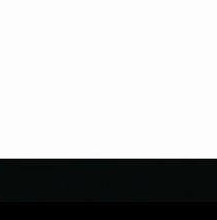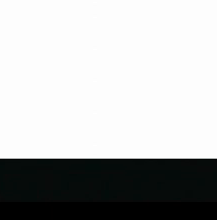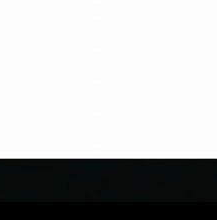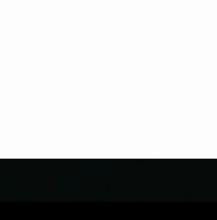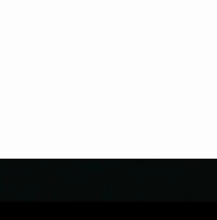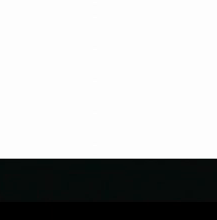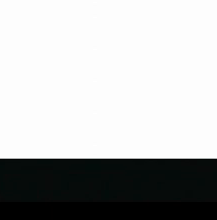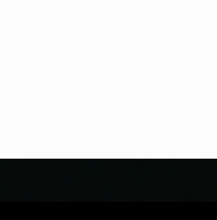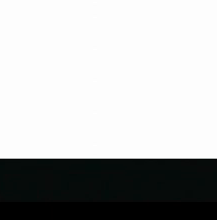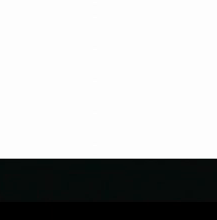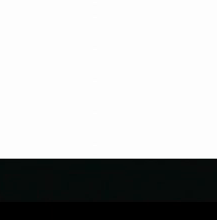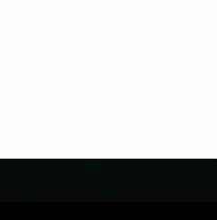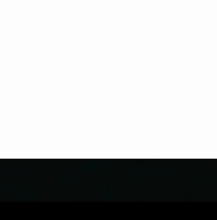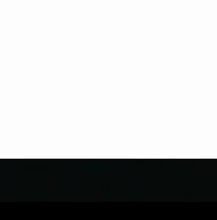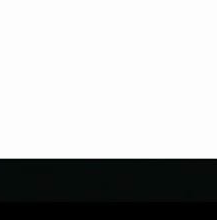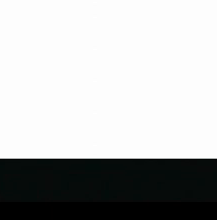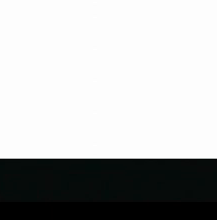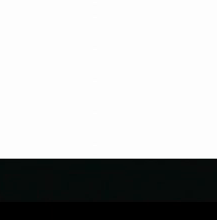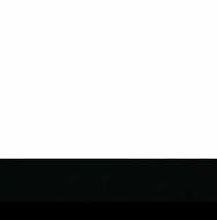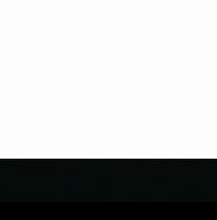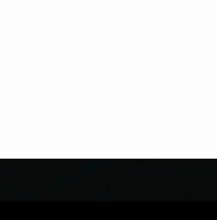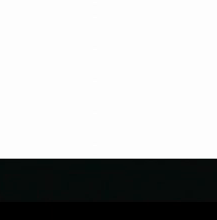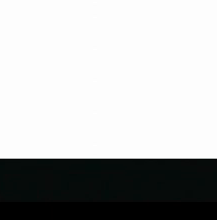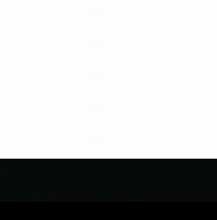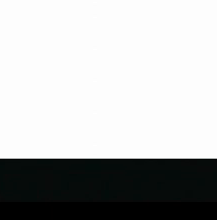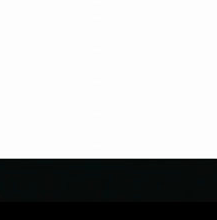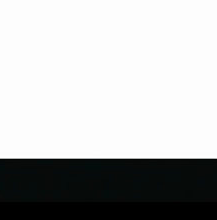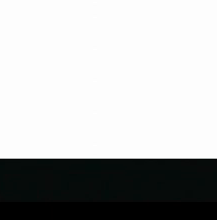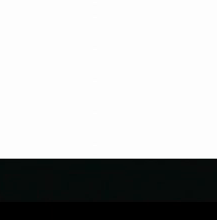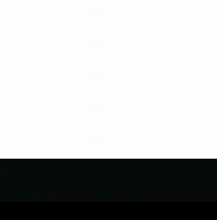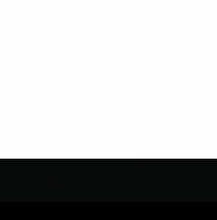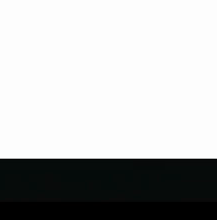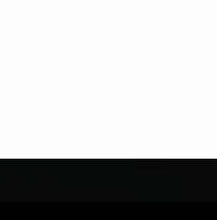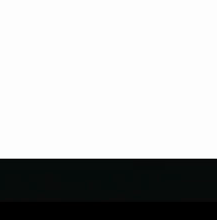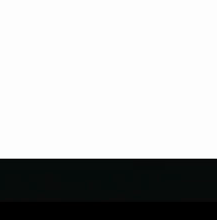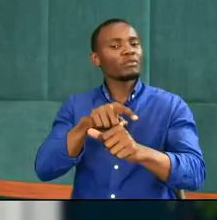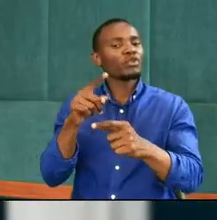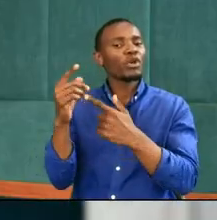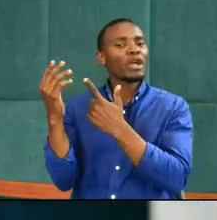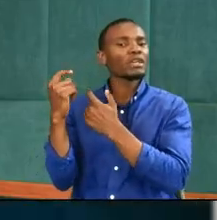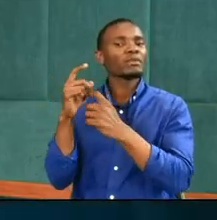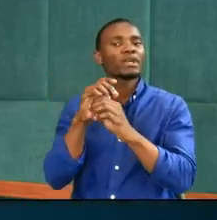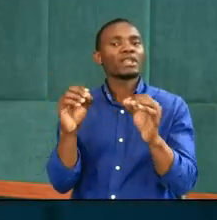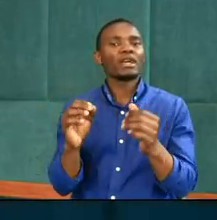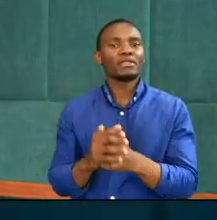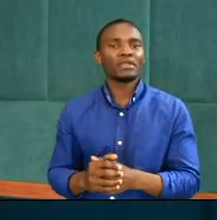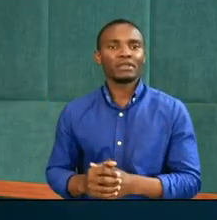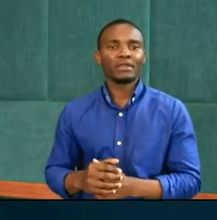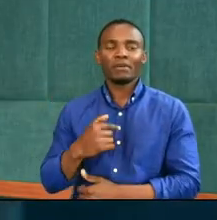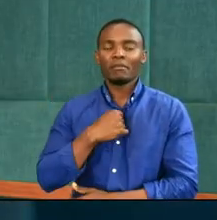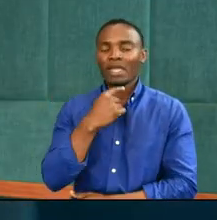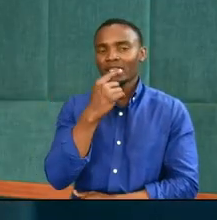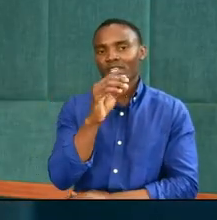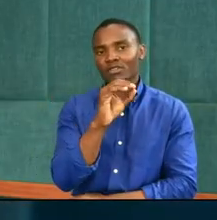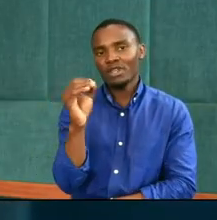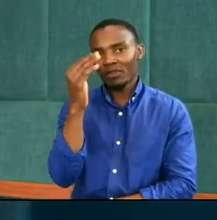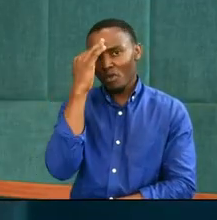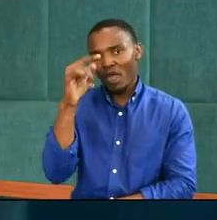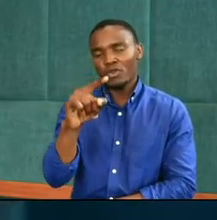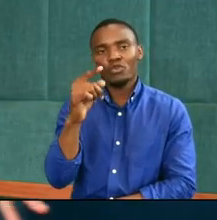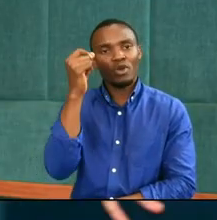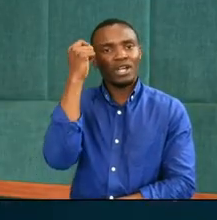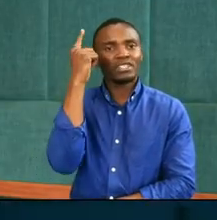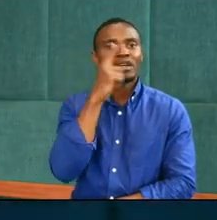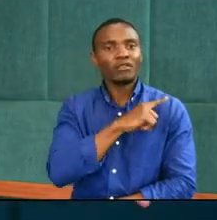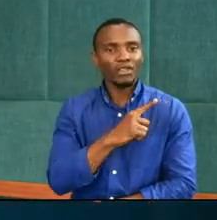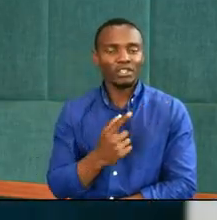Lord so come as what? Thief in the night, when you least expect it. I don't need to tell you about it because you have the stuff,